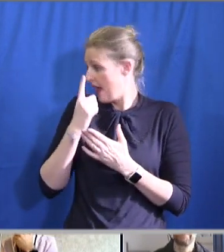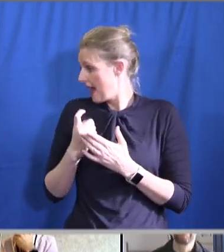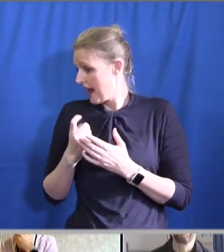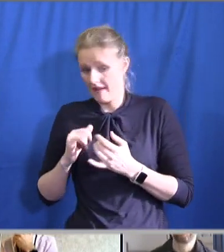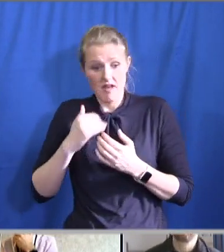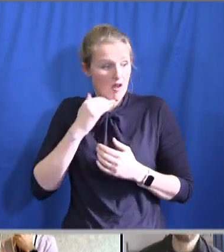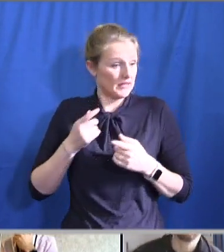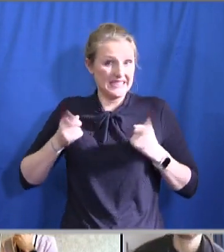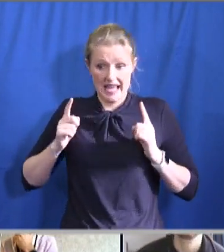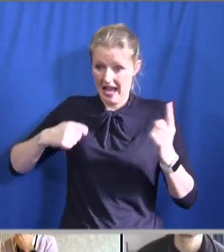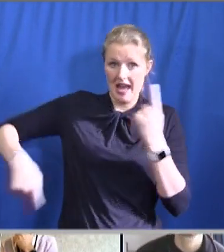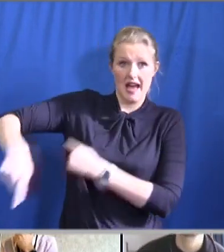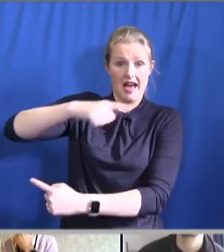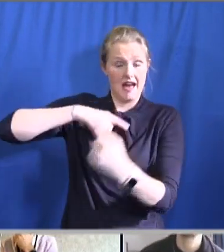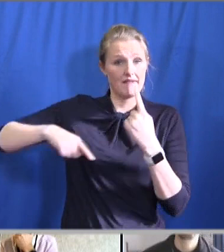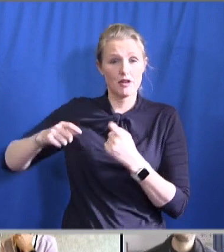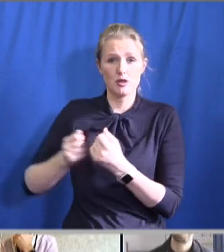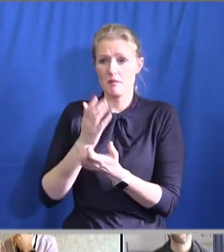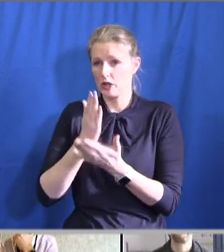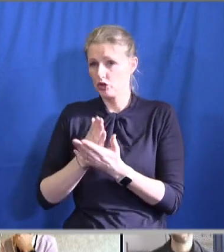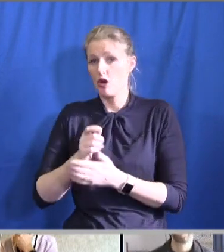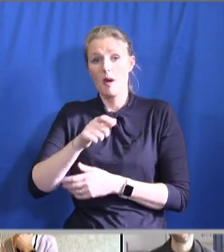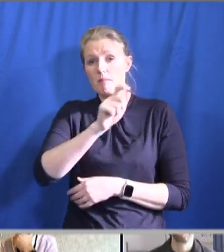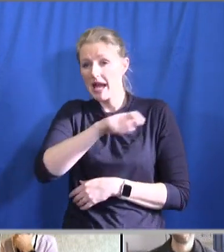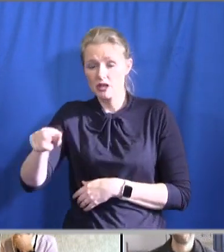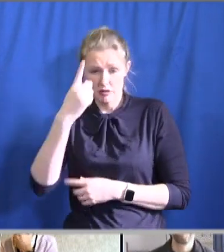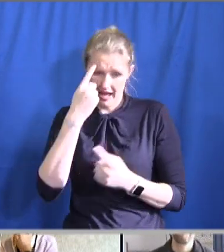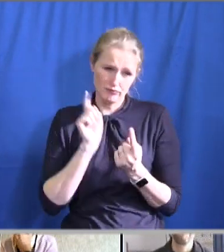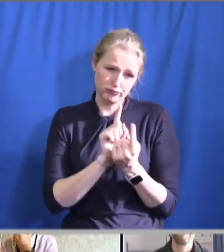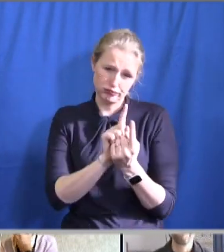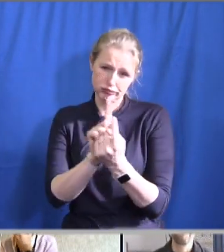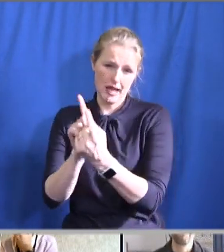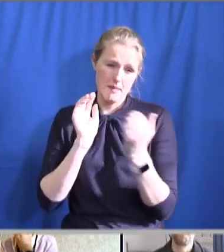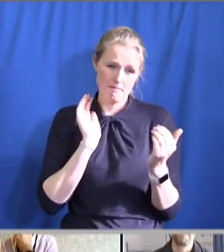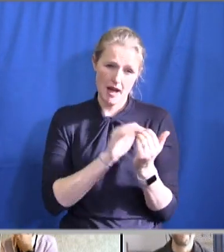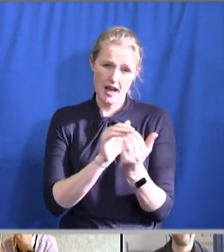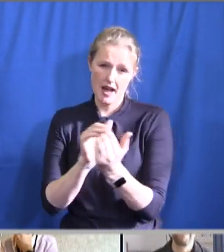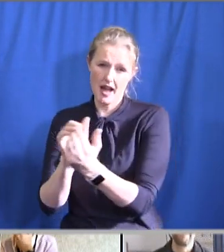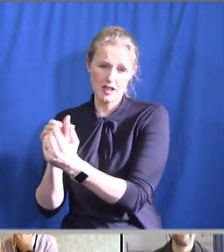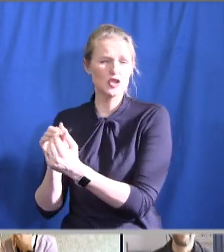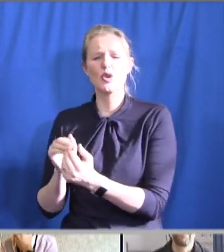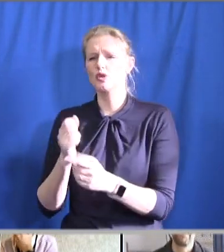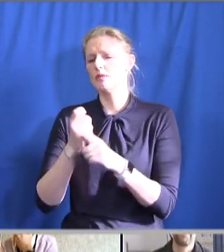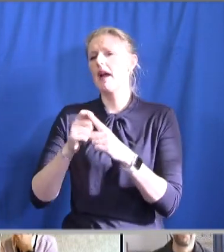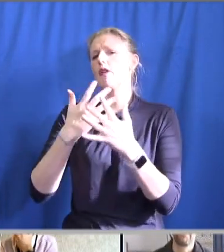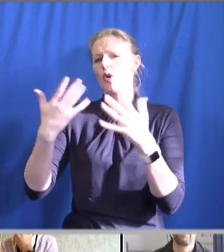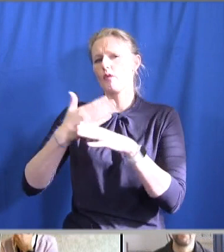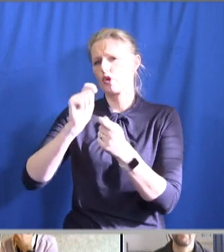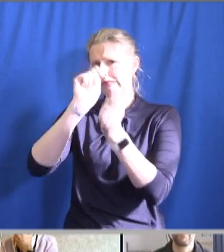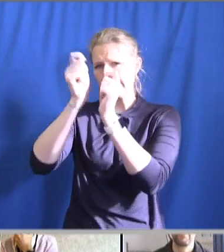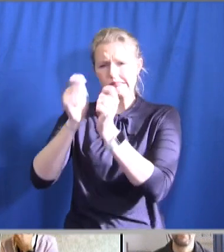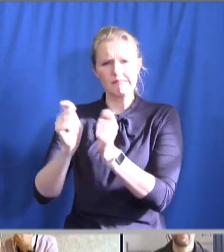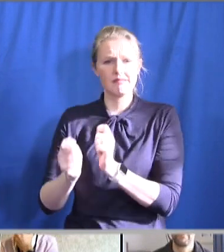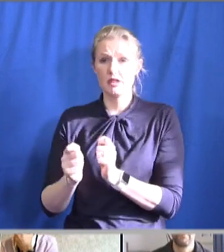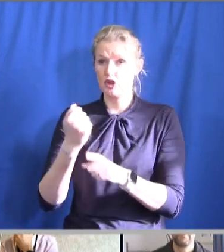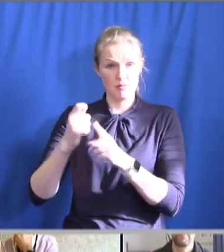that wider scope of patients and provide that greater service as well. So there's a lot of work to be done again in our GP models. Our GPs are up